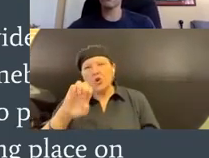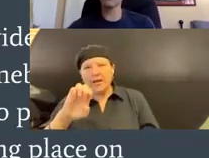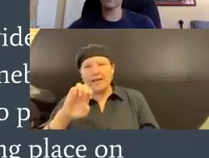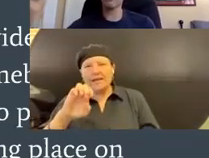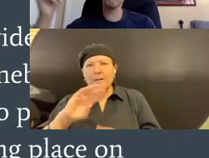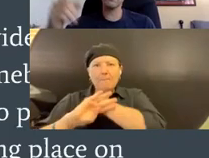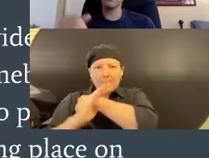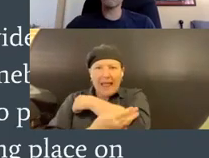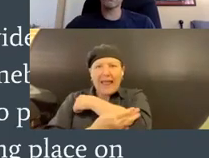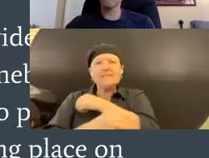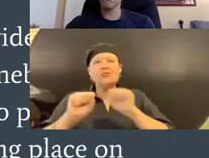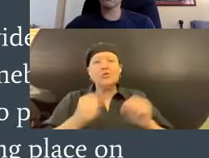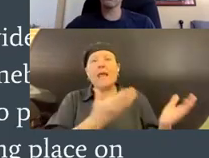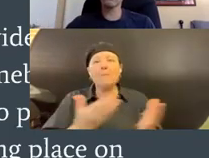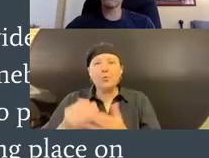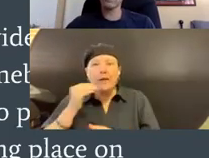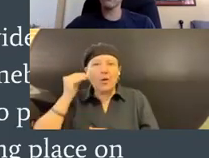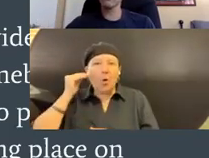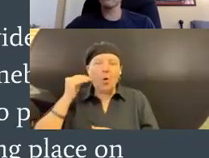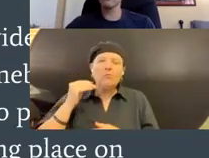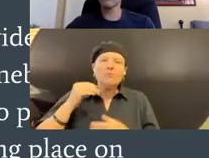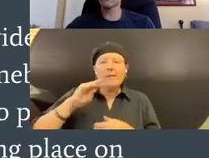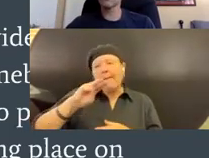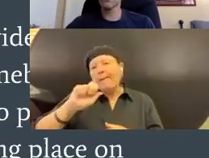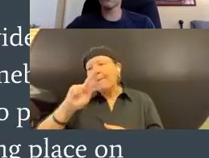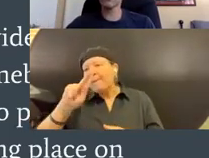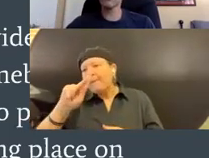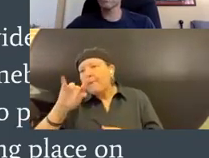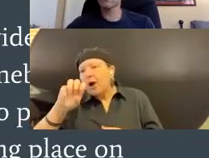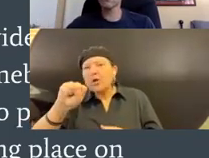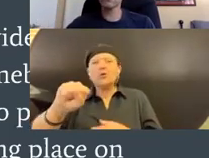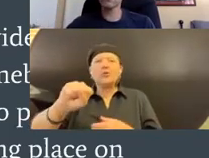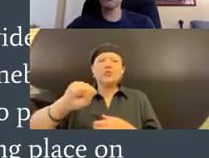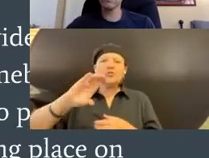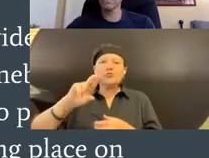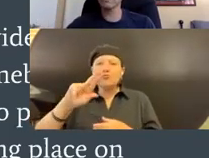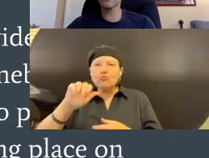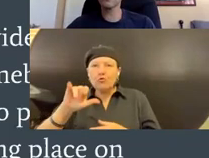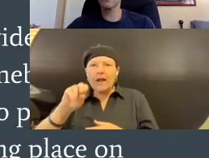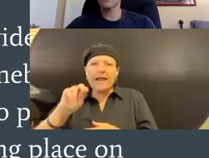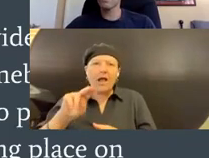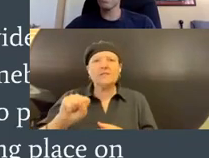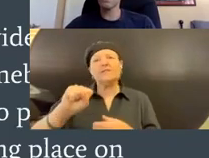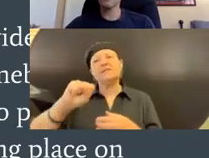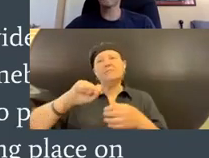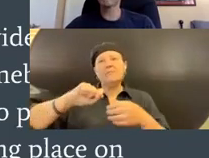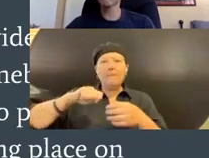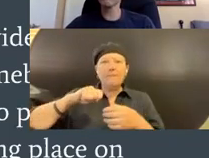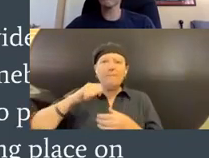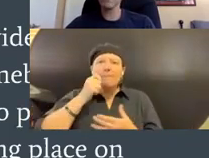And this will have from markers, crayons, scissors, sharpeners, pencils, pens,